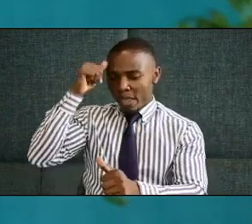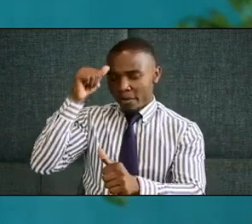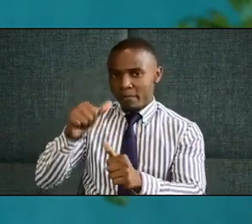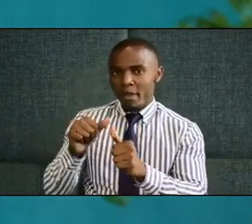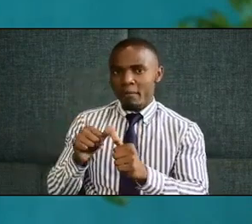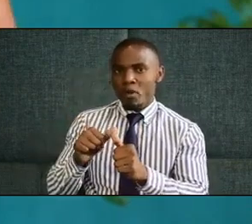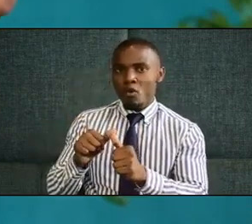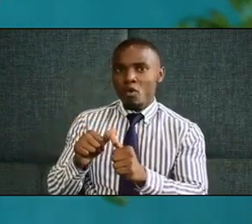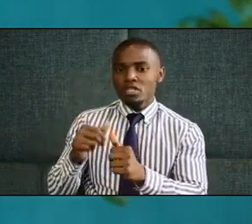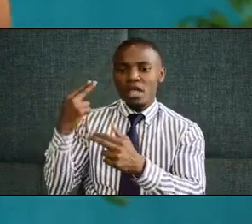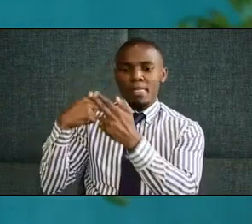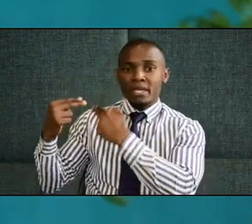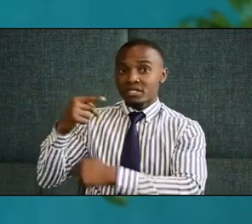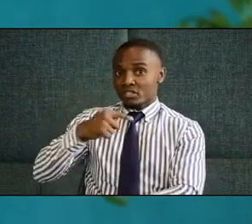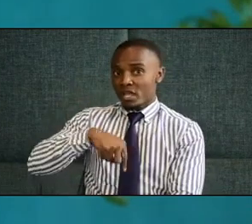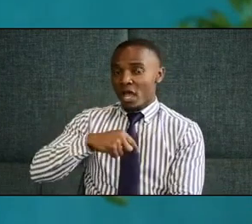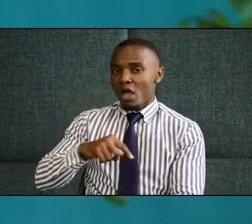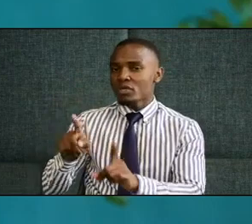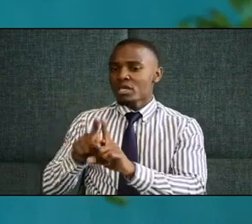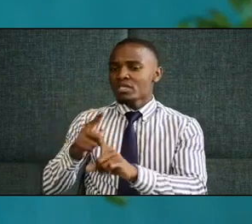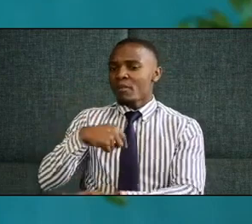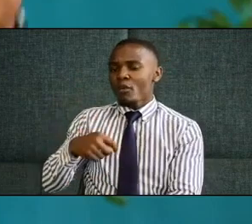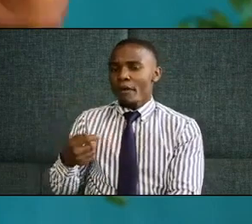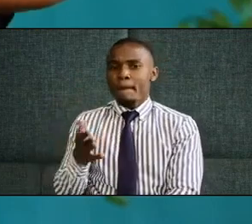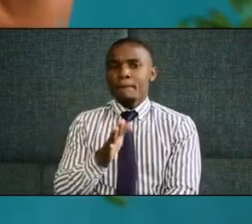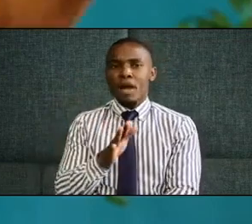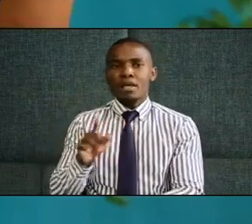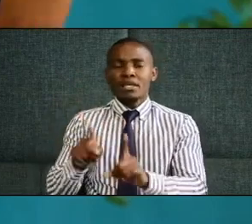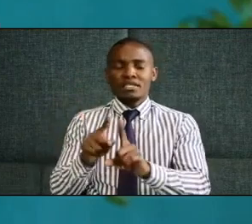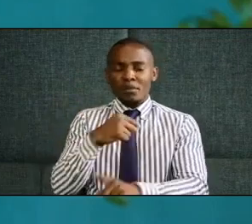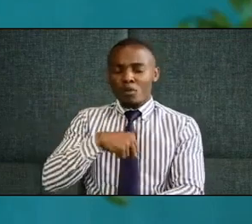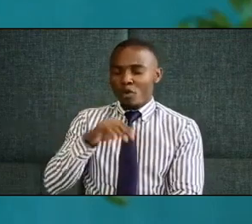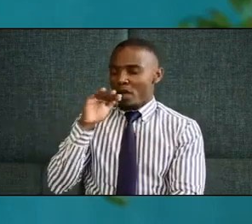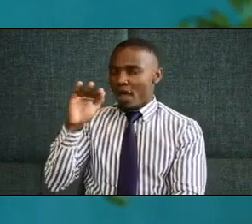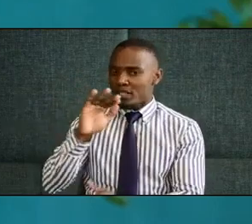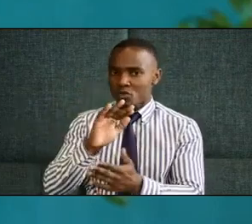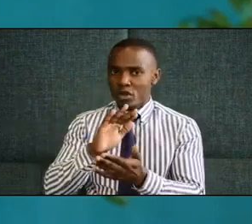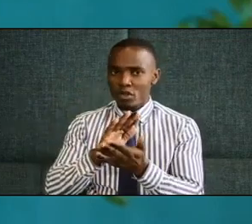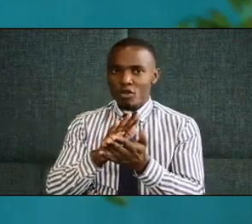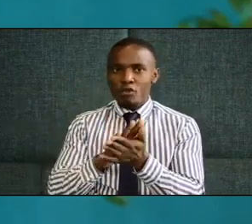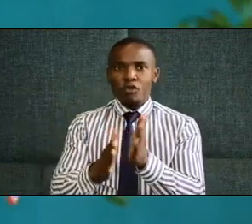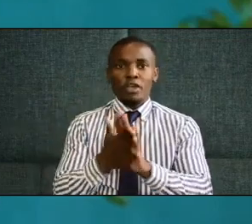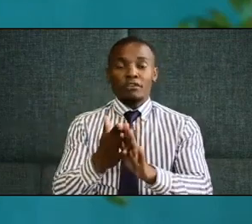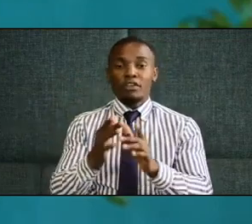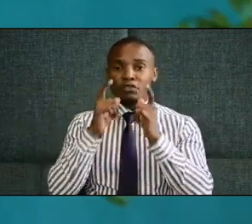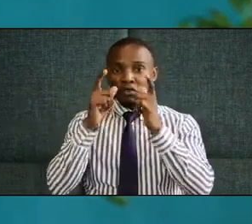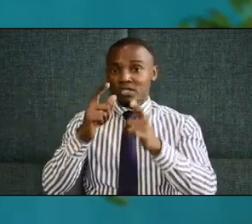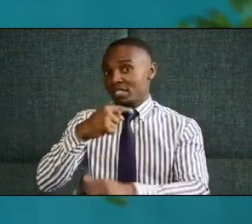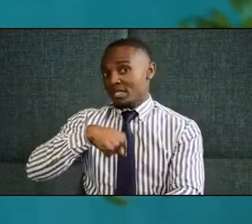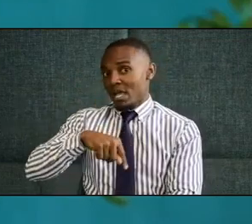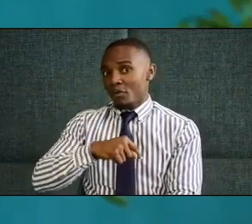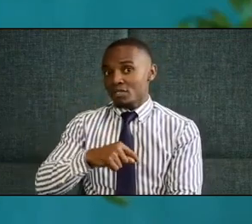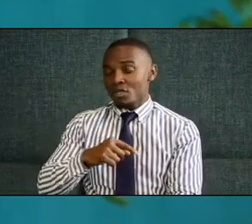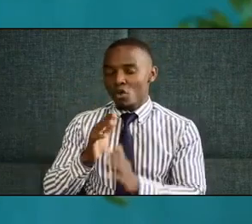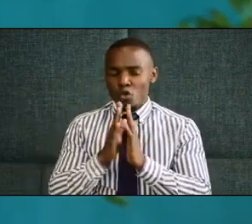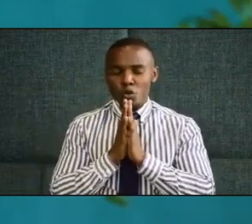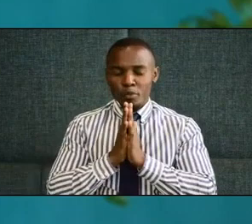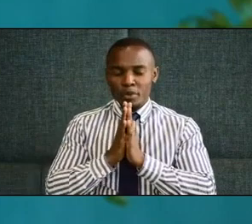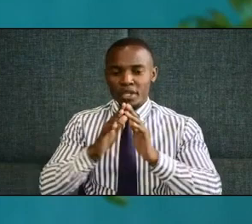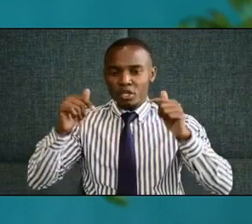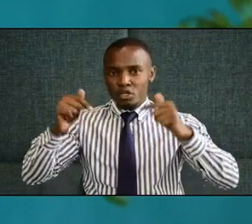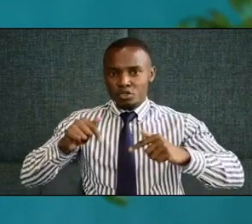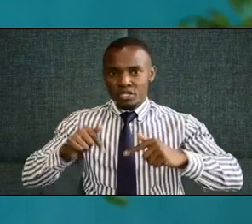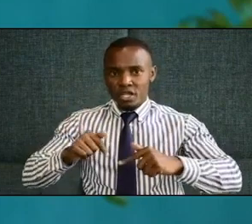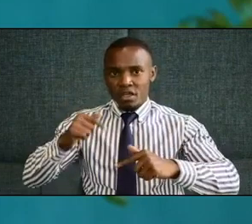our Bethel, may we return to our Bethel, and may we repent of our sins. We pray today for a